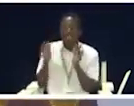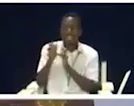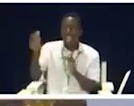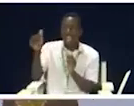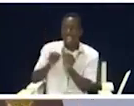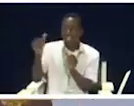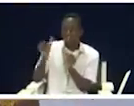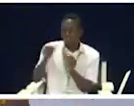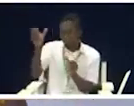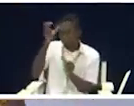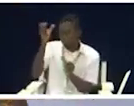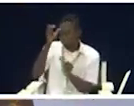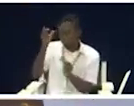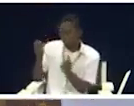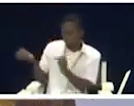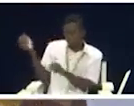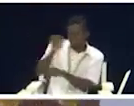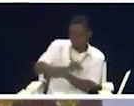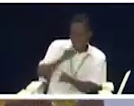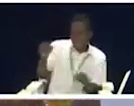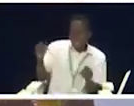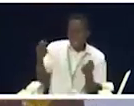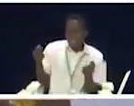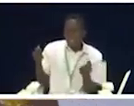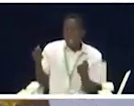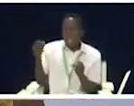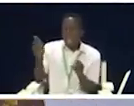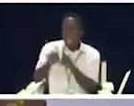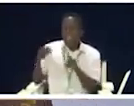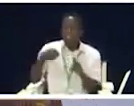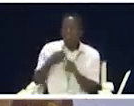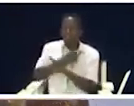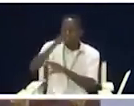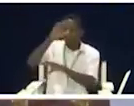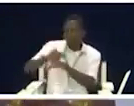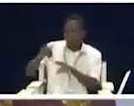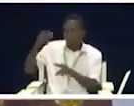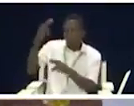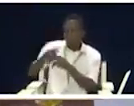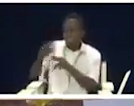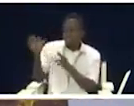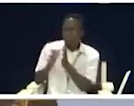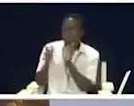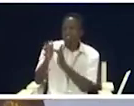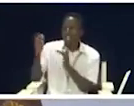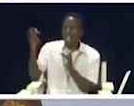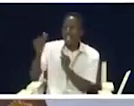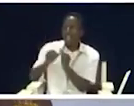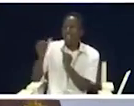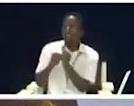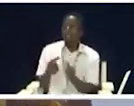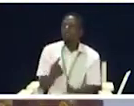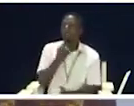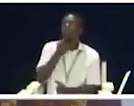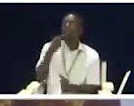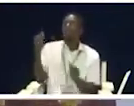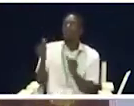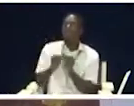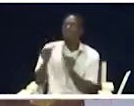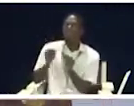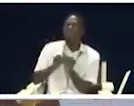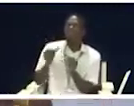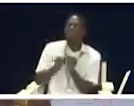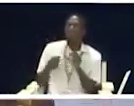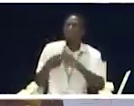bow. That is at the mention of the name of Jesus. Every disappointment, every barrenness,